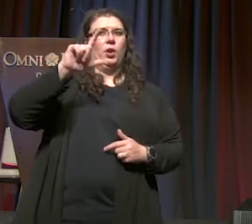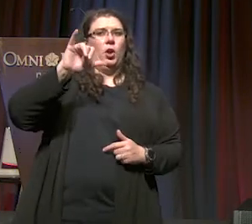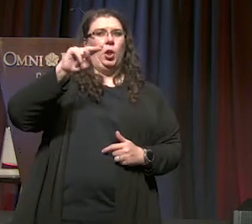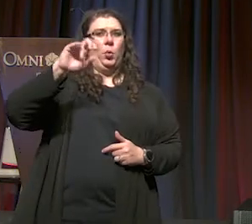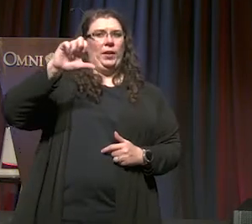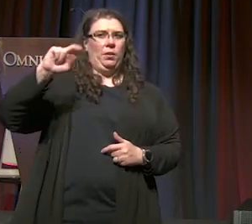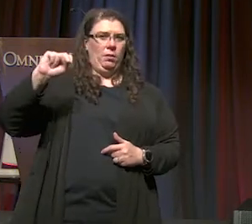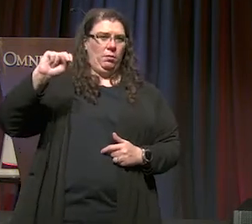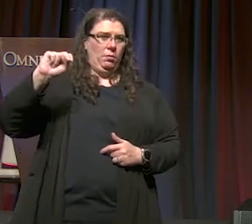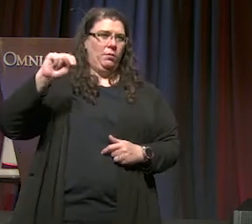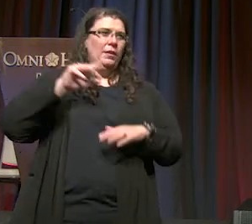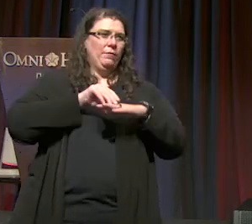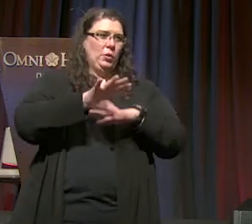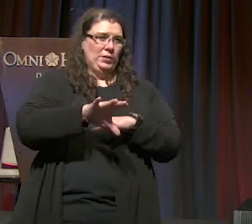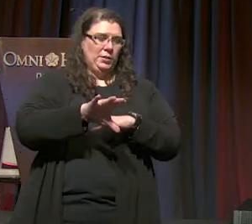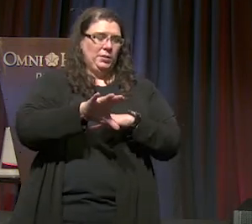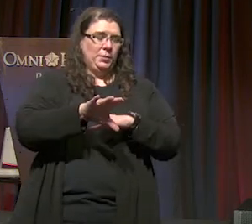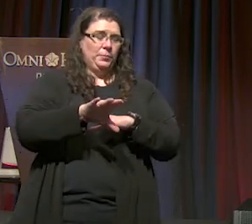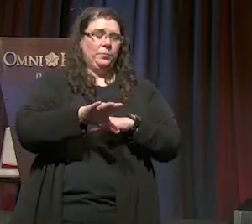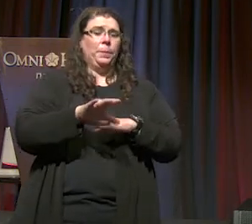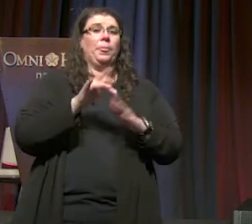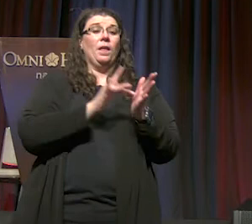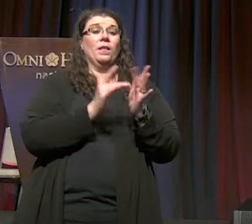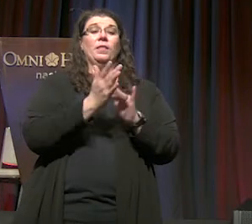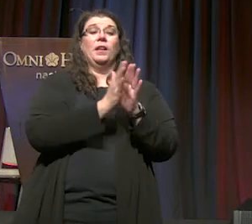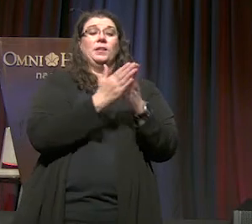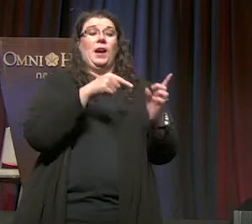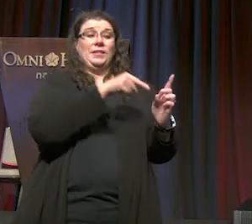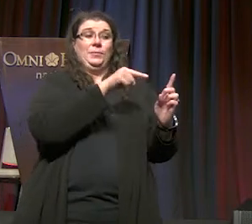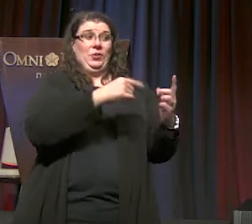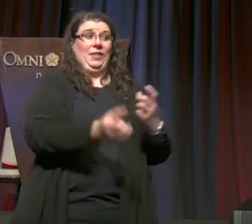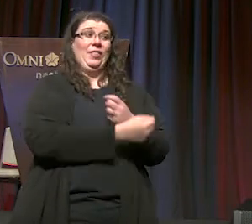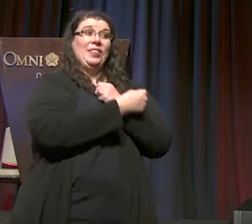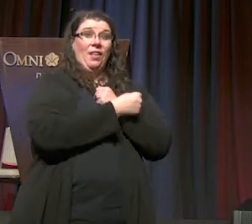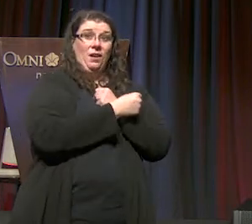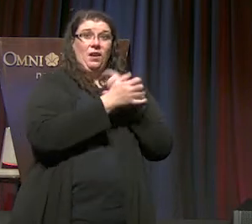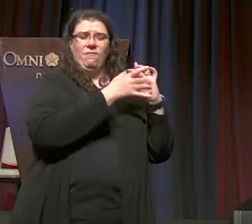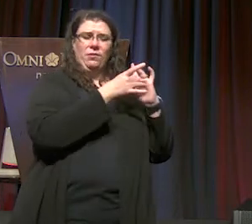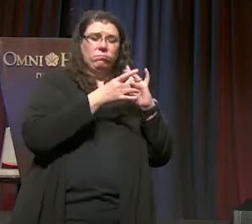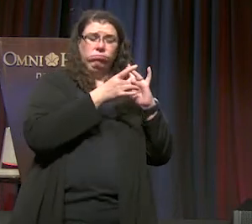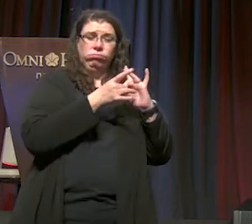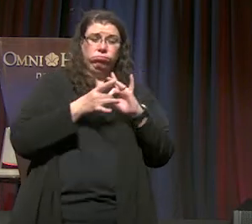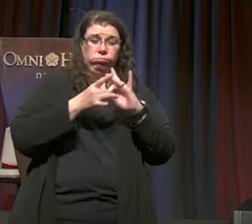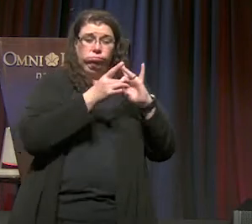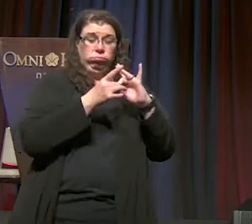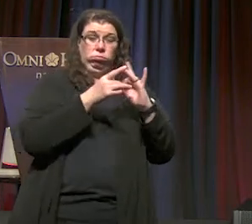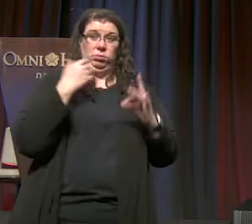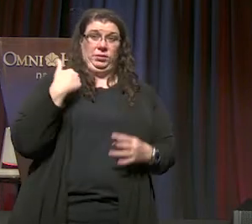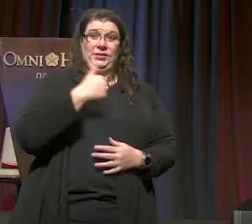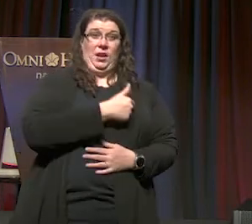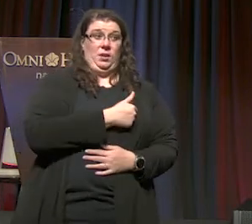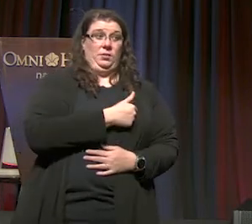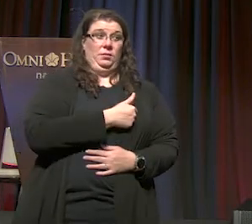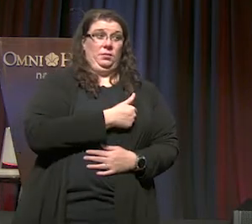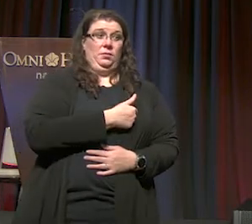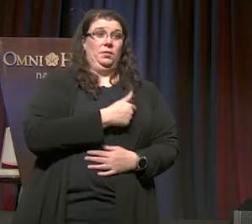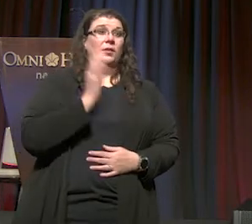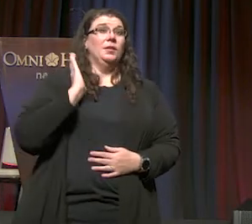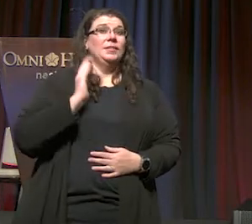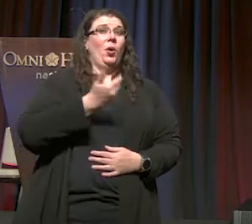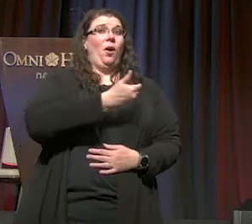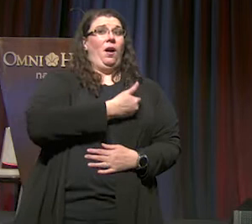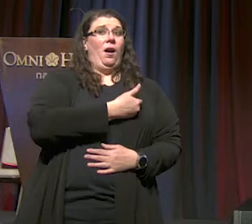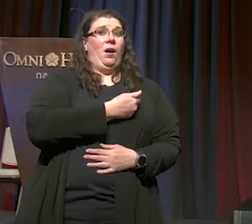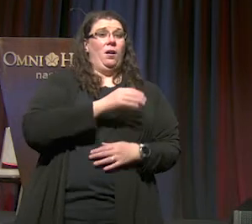share the gospel of love that binds us. Our polity needs to reflect this